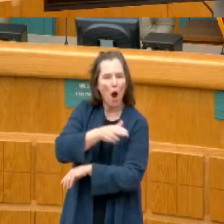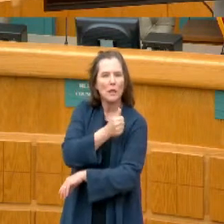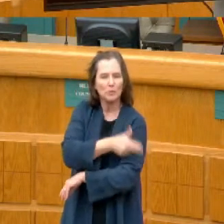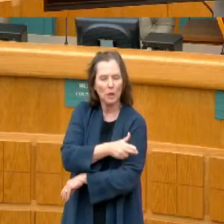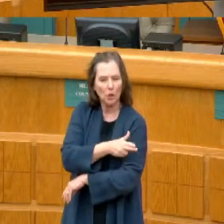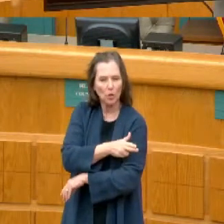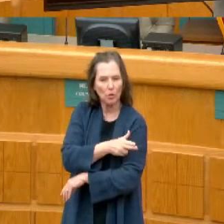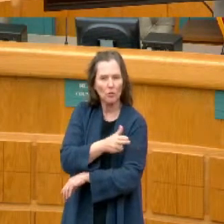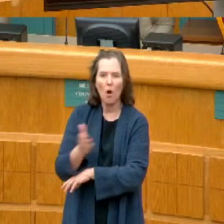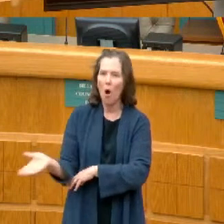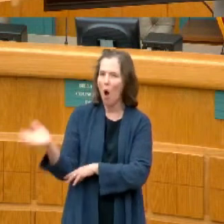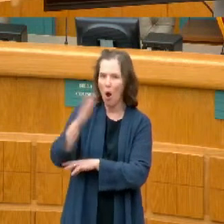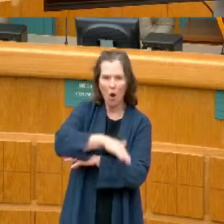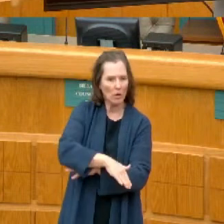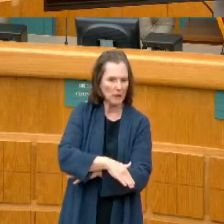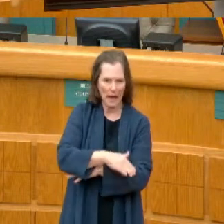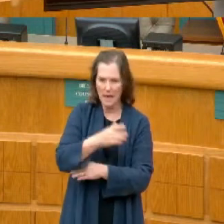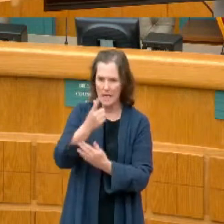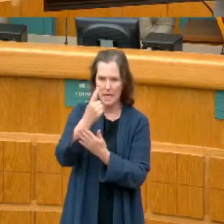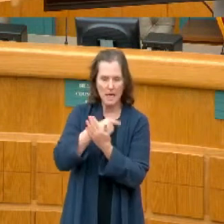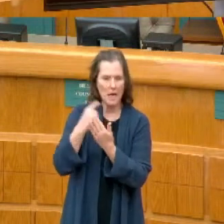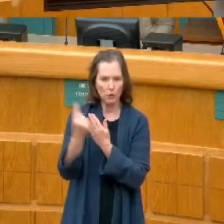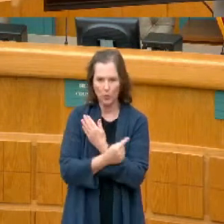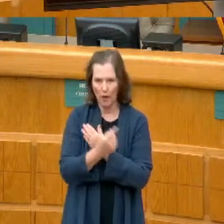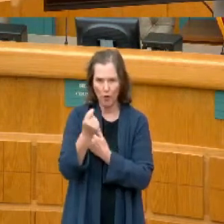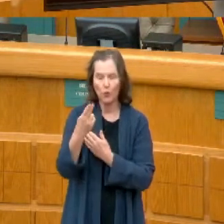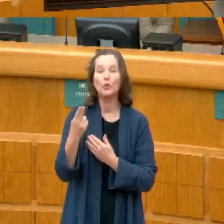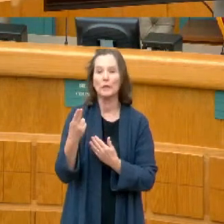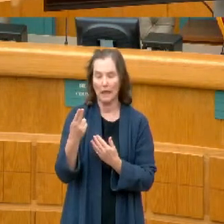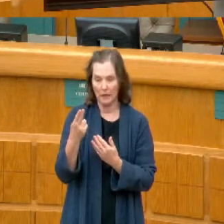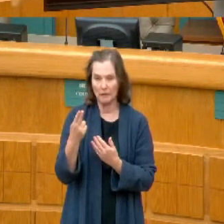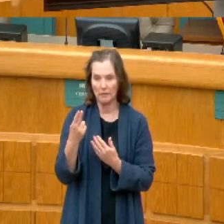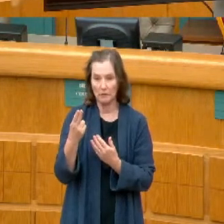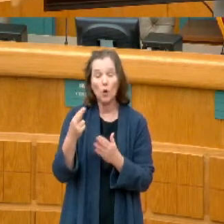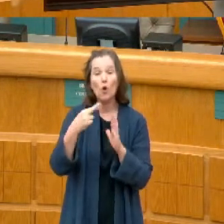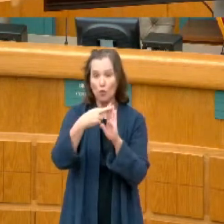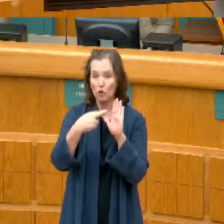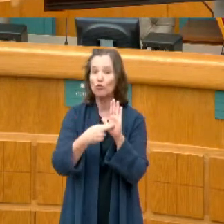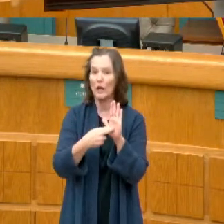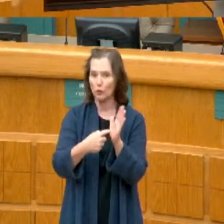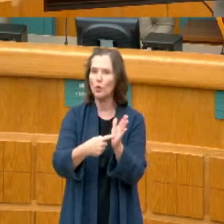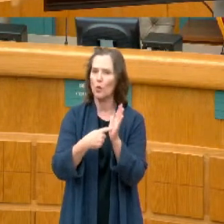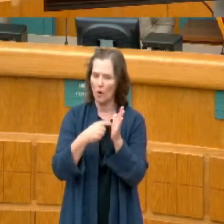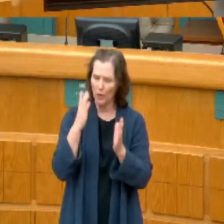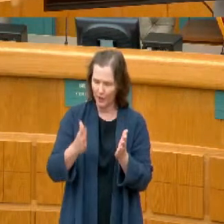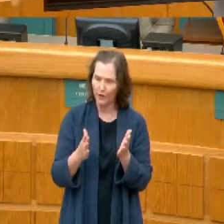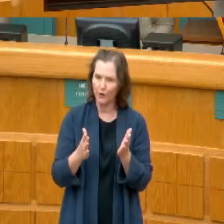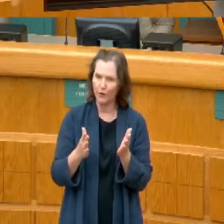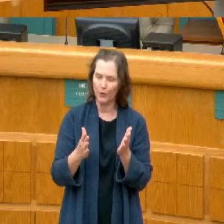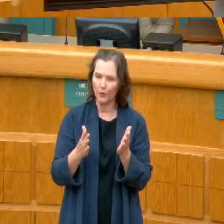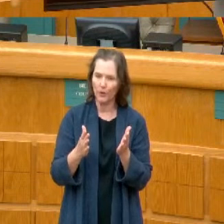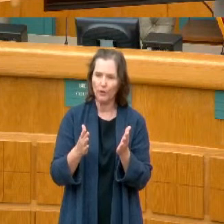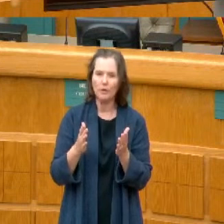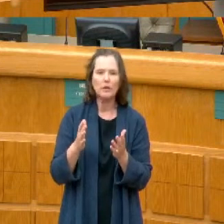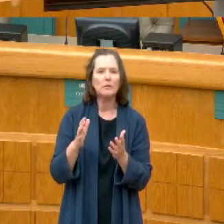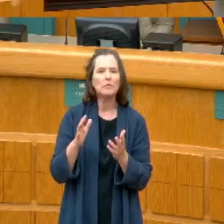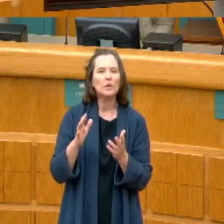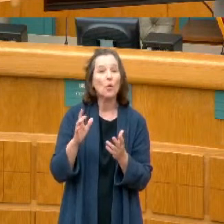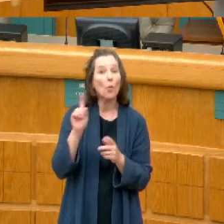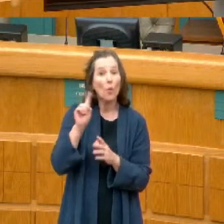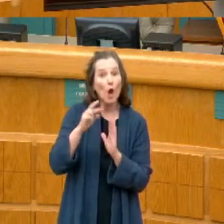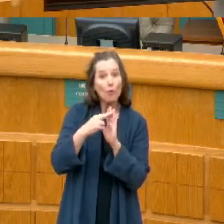7:30 p.m. Registrations will be required as they were before, and that information can be found on the